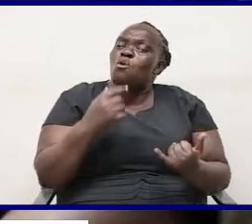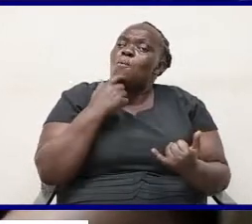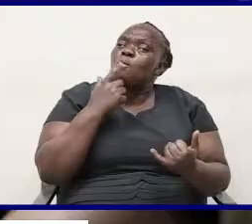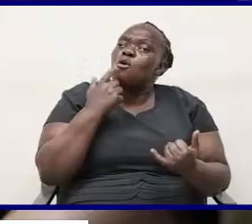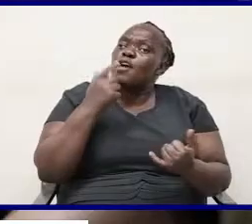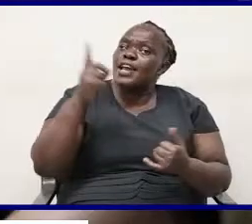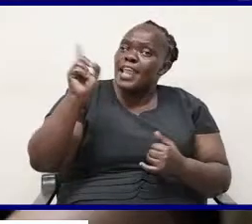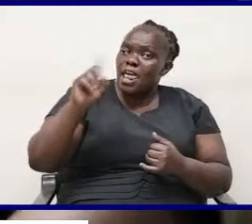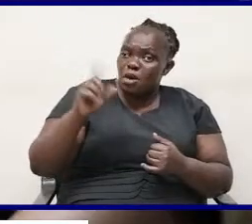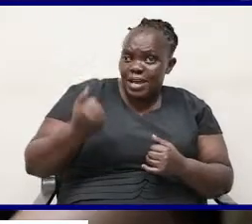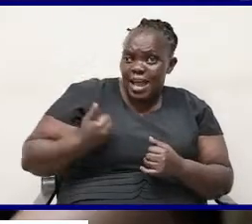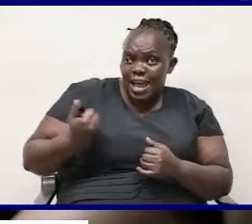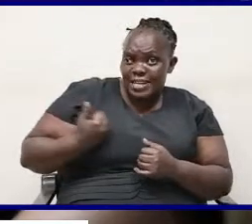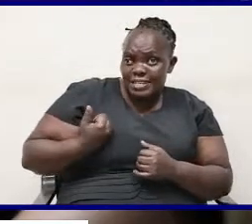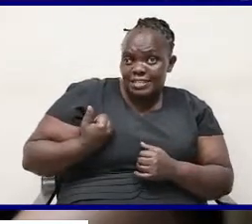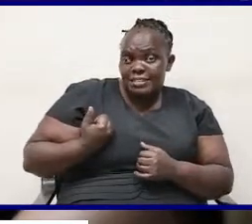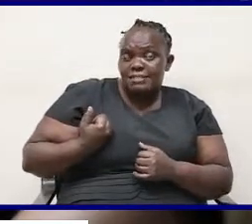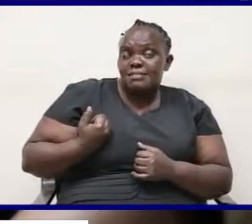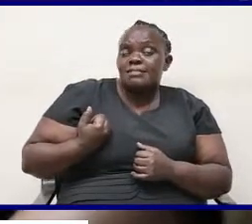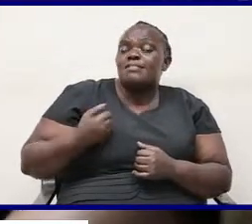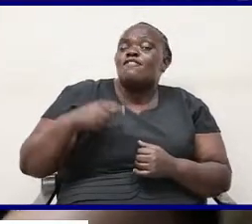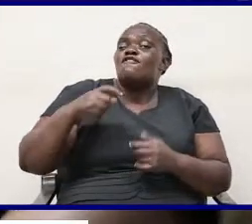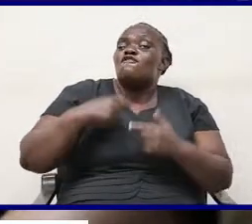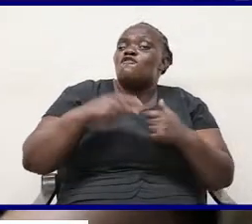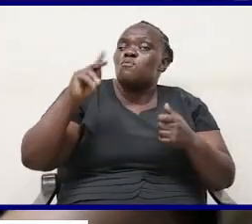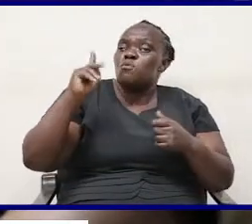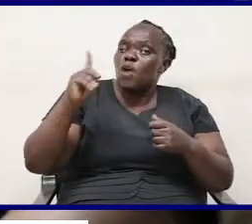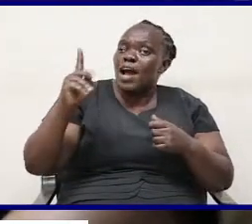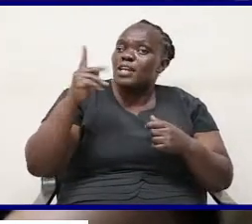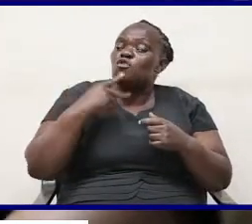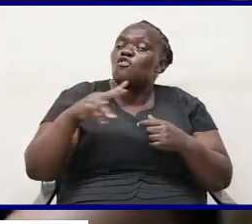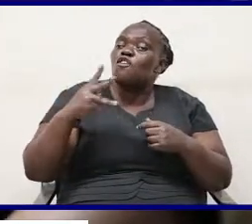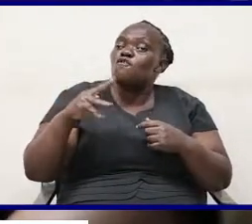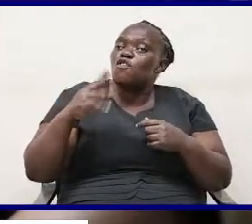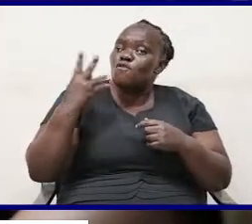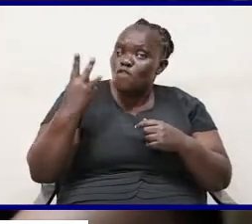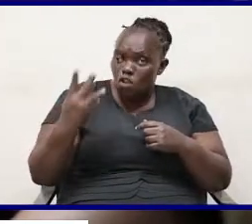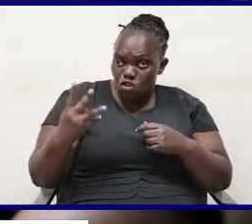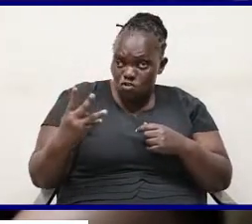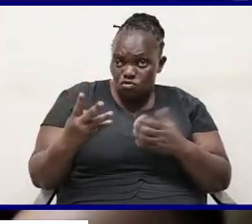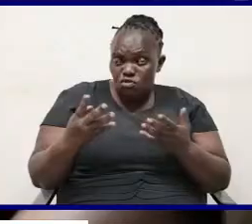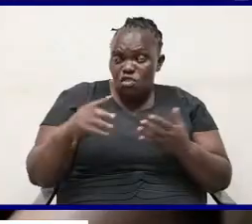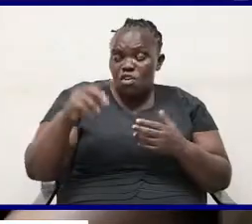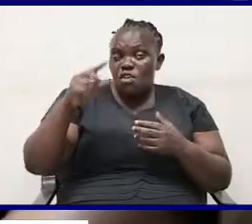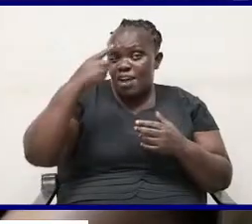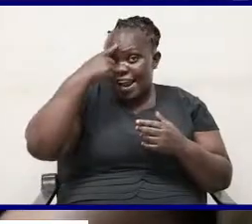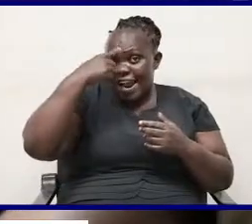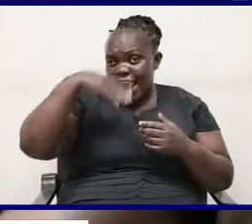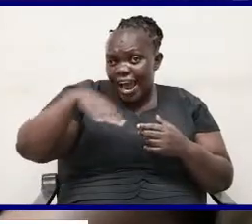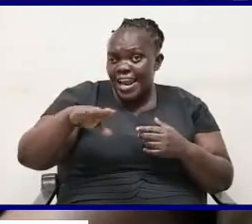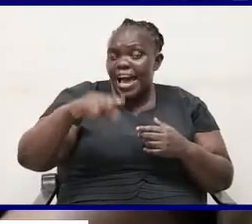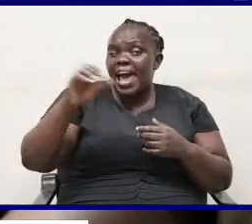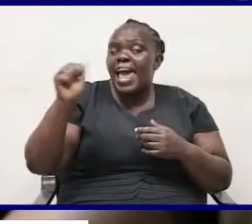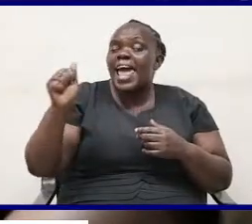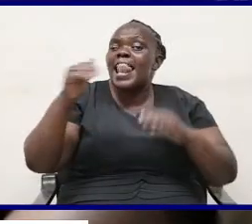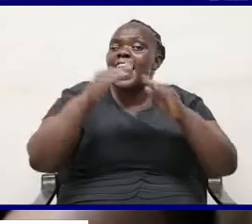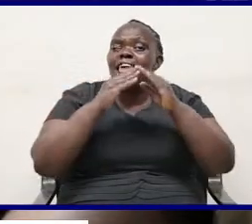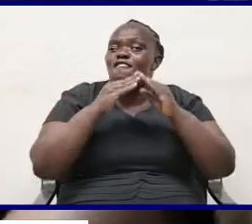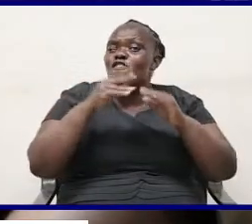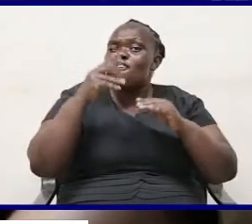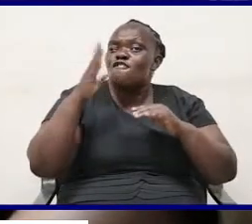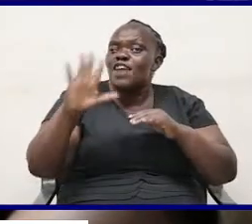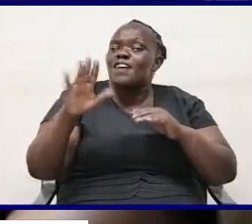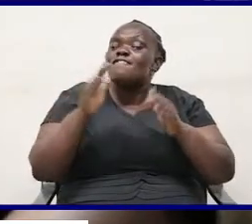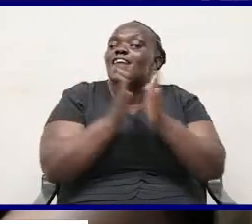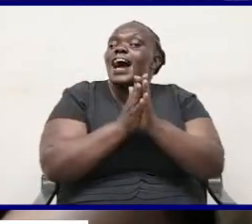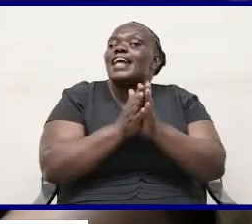Girls, but I was in Nairobi Girls from Form 1 to 4. Then I went to Ngara Girls for my A levels, Form 5 and